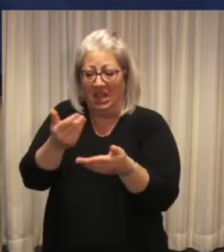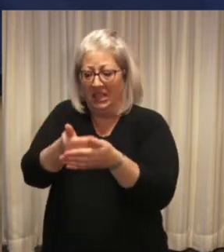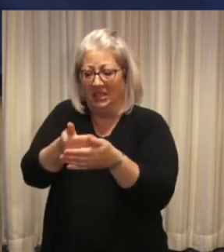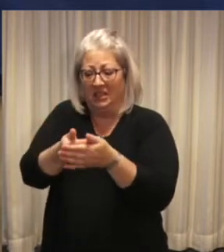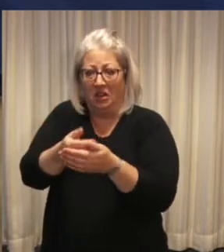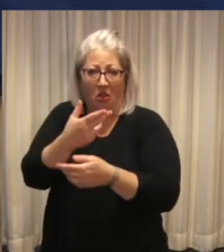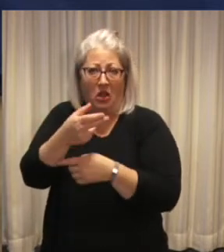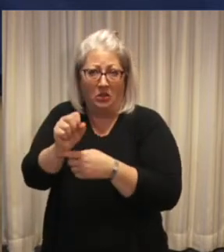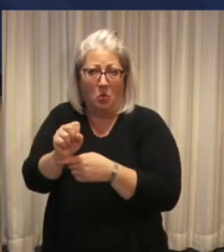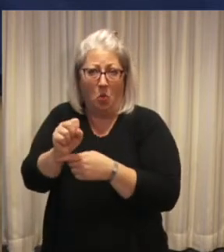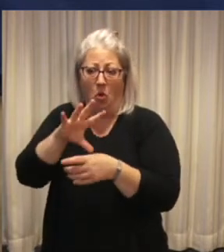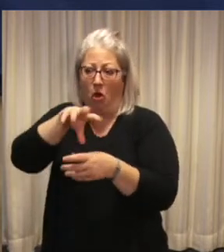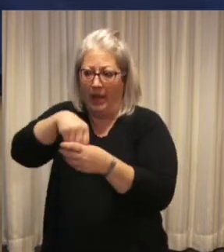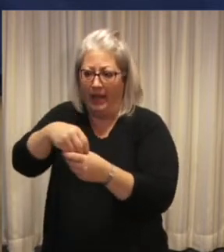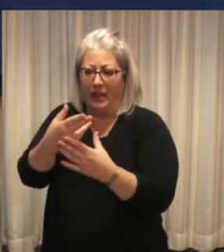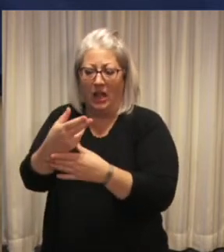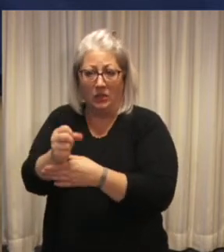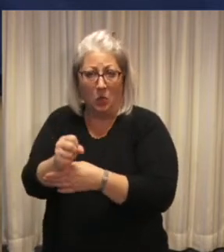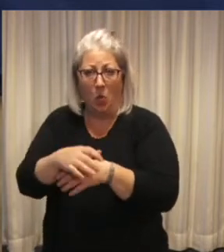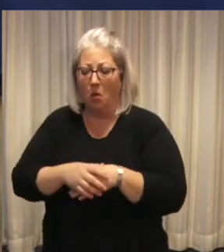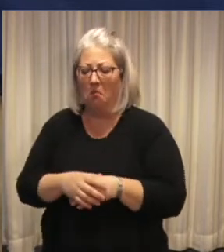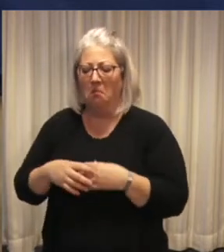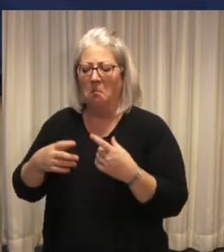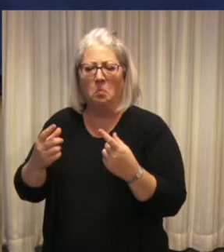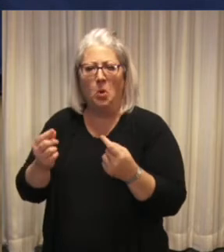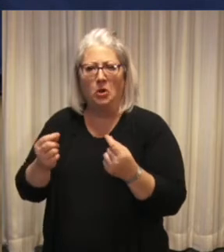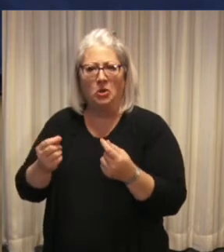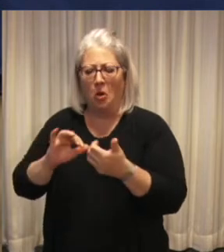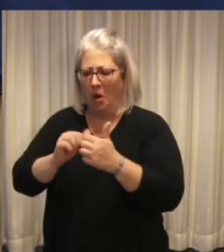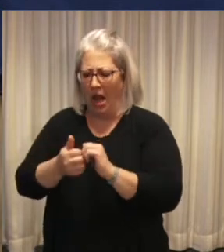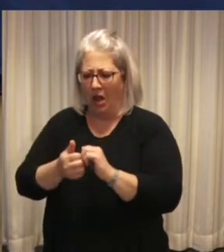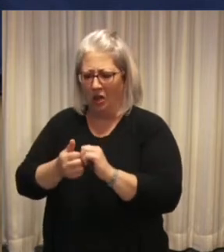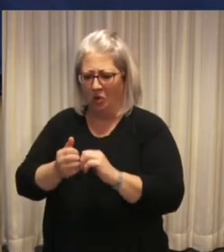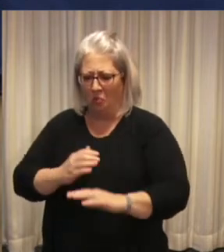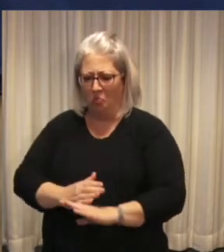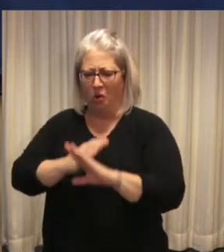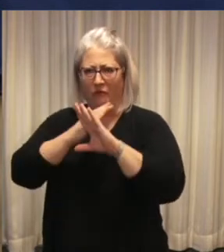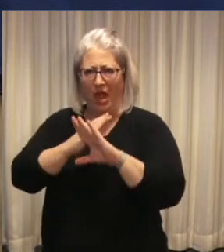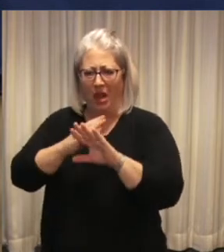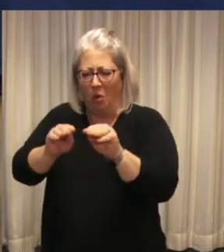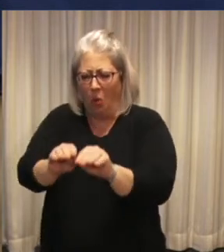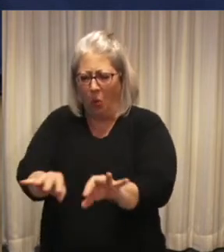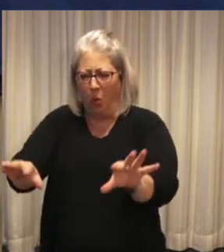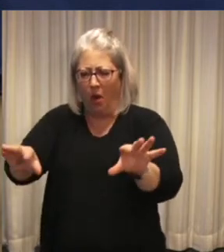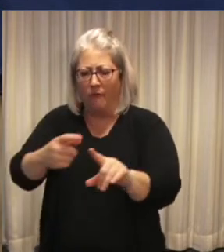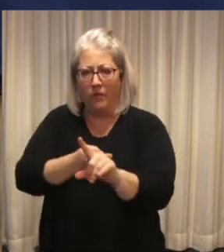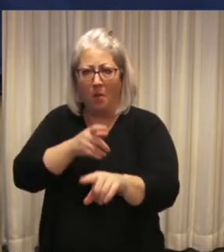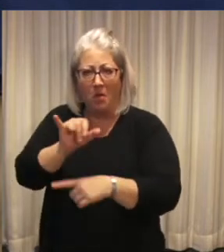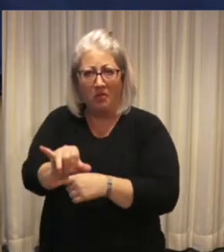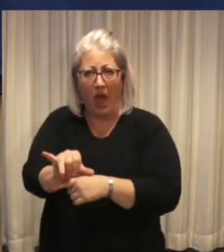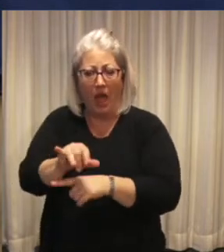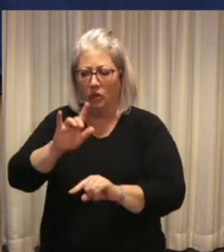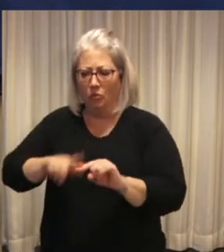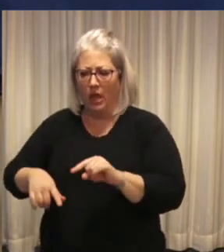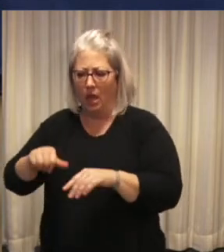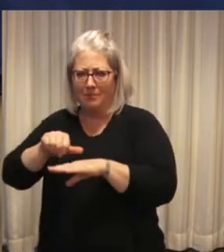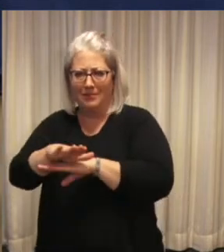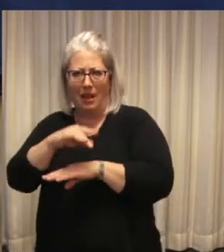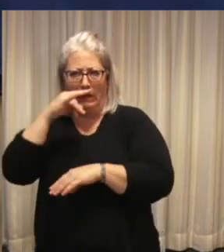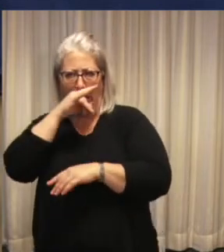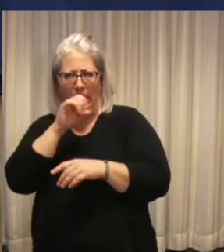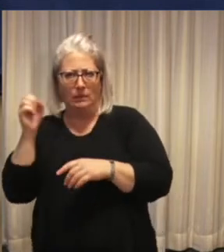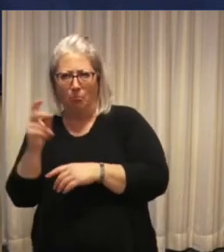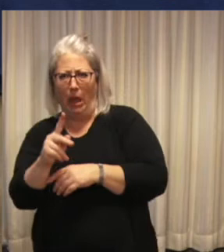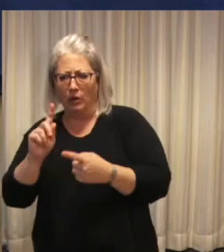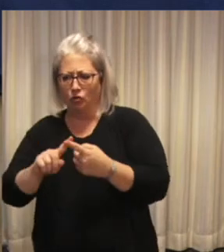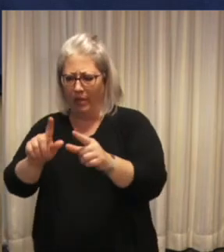there? No way the kids should be back in that school with that. Absolutely agree with you. If and